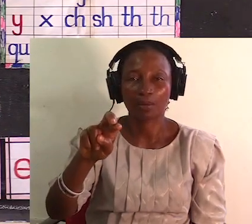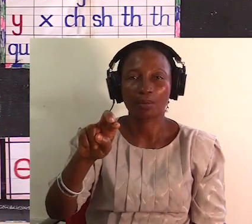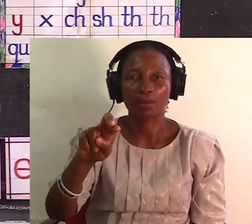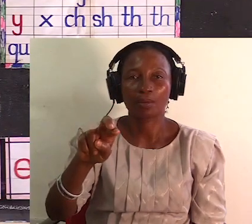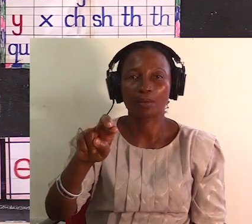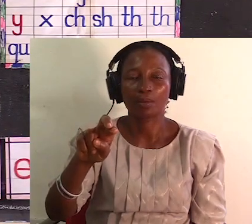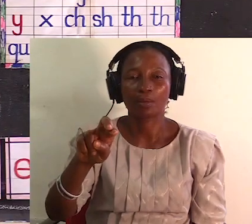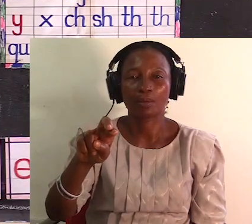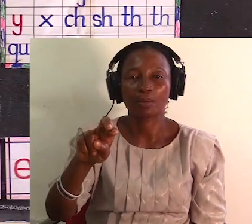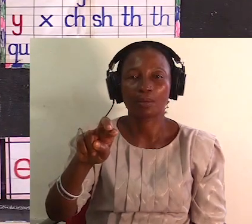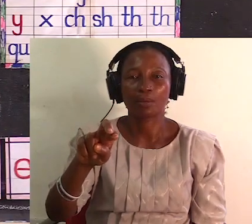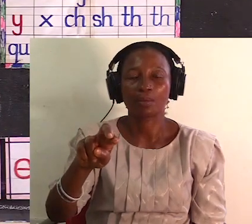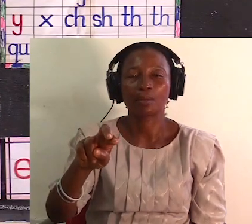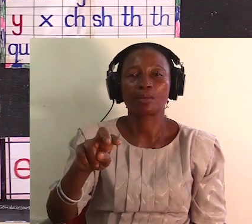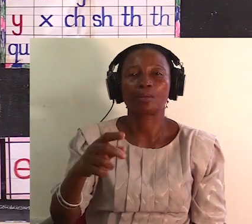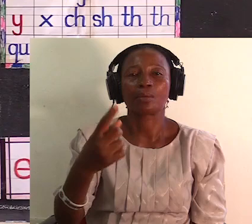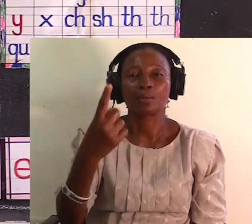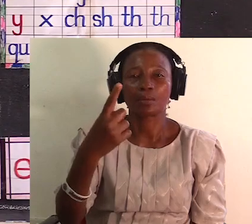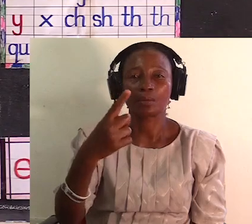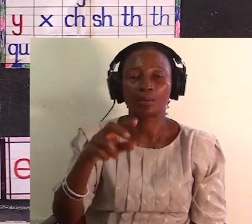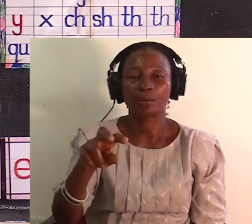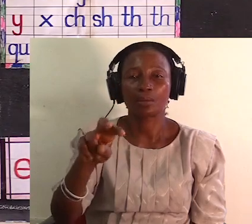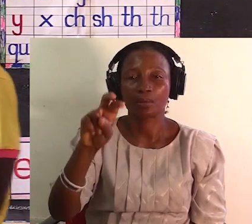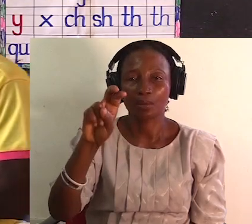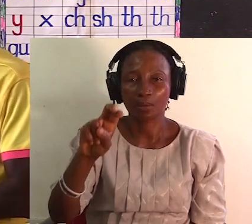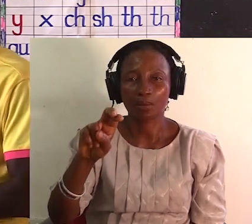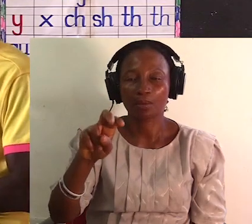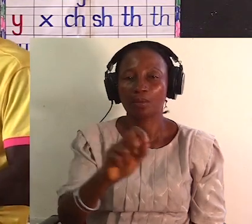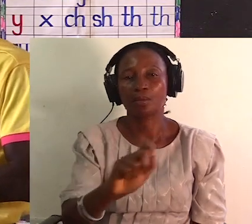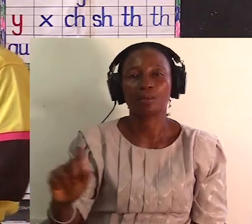in one of the boxes.